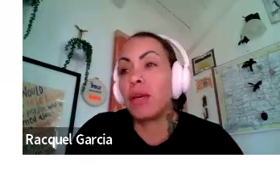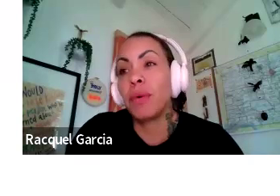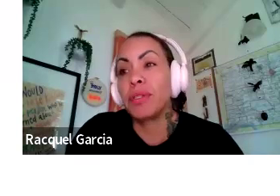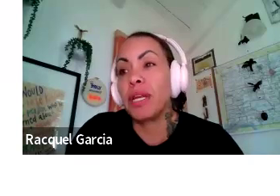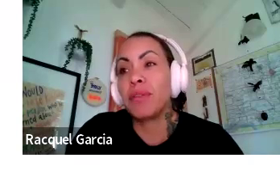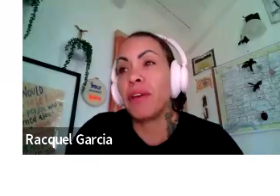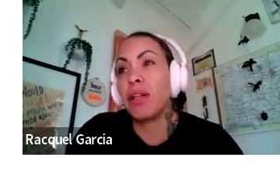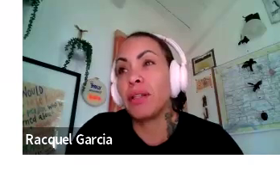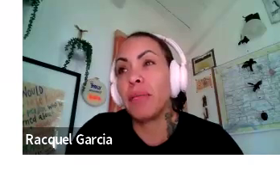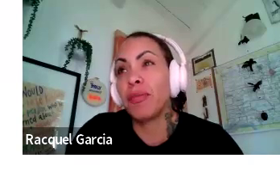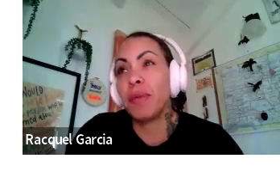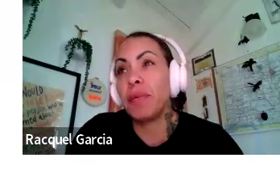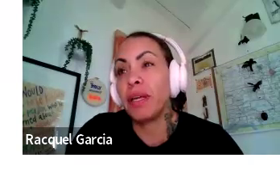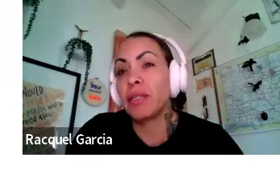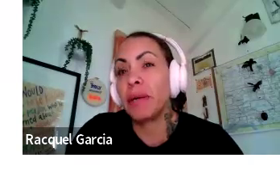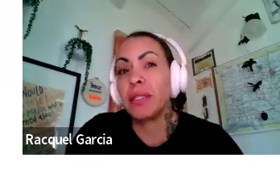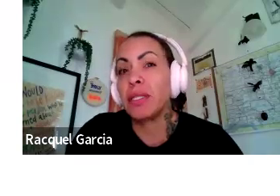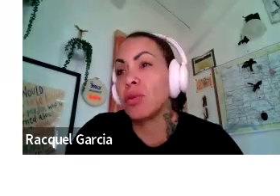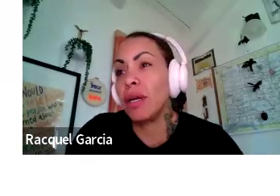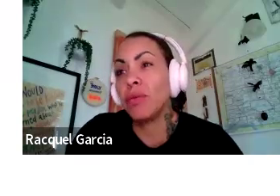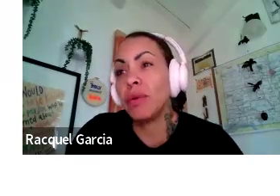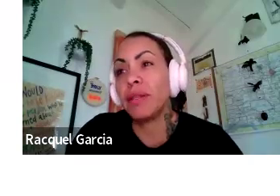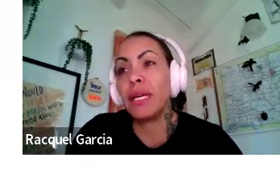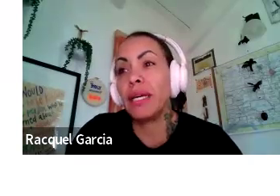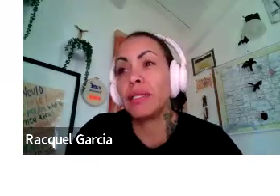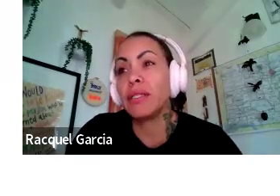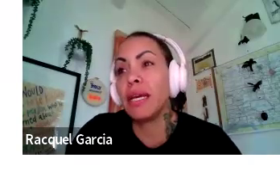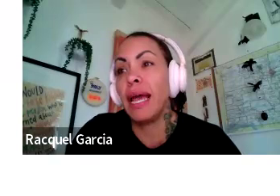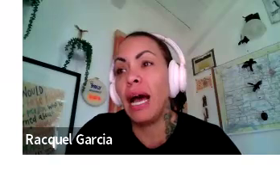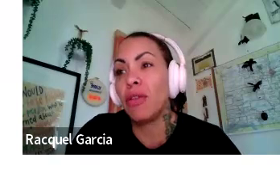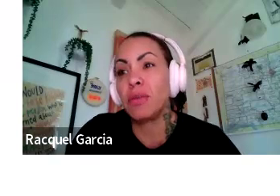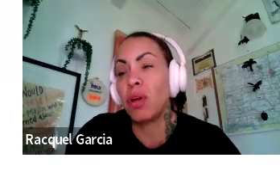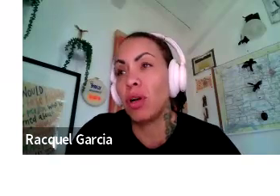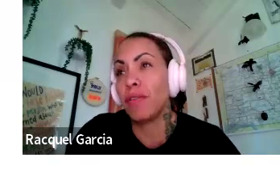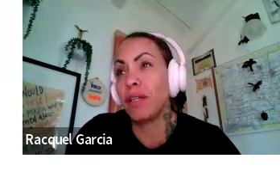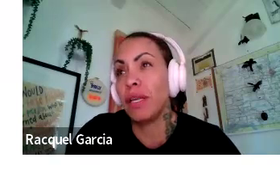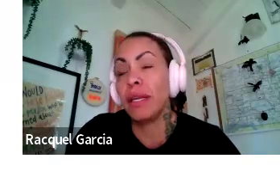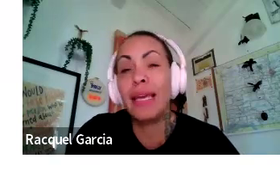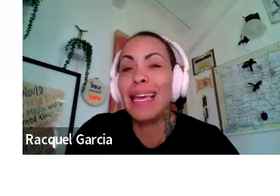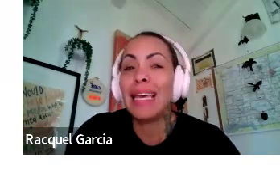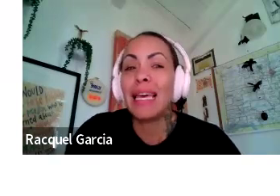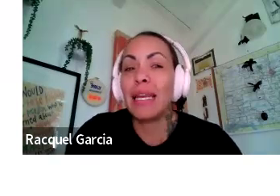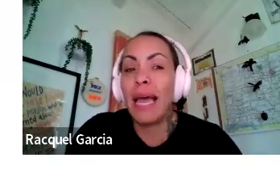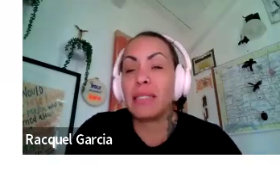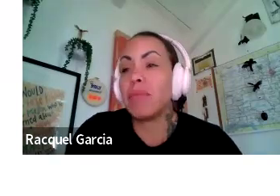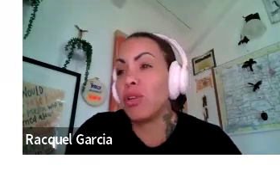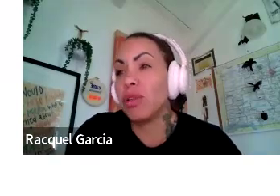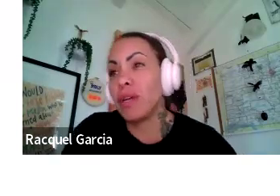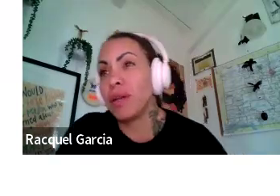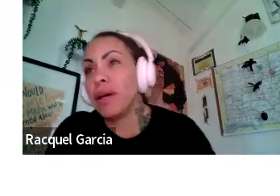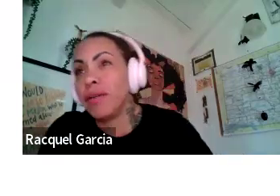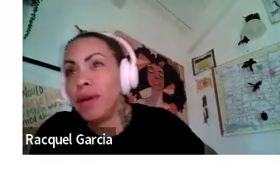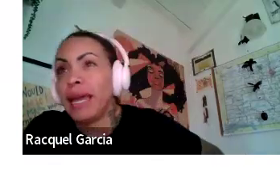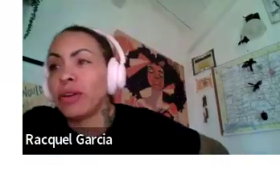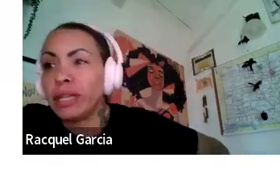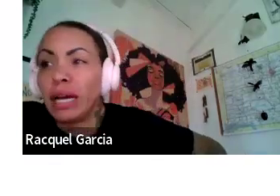from the beginning, we were set up to fail on the amount of people they expected this to run with, and how this was all going to funnel in. And as somebody who